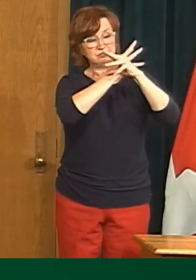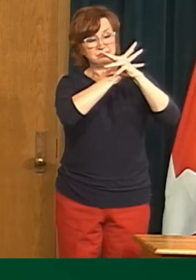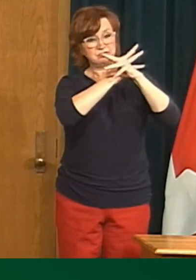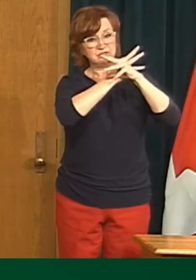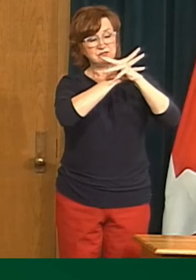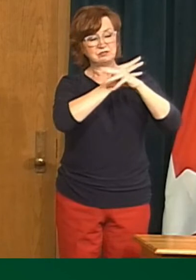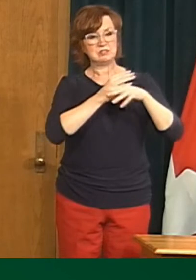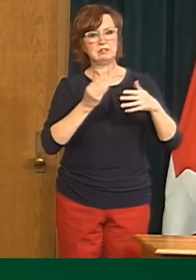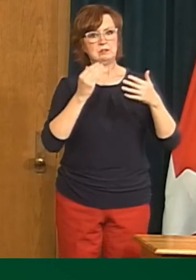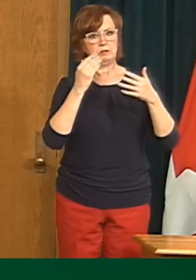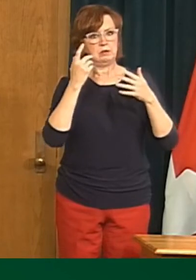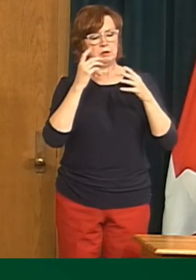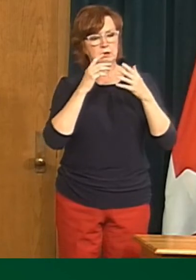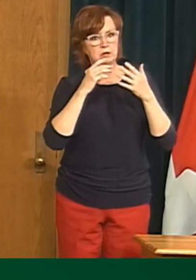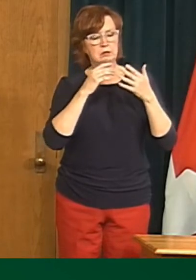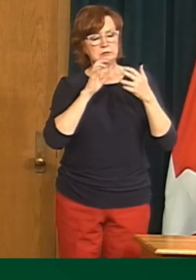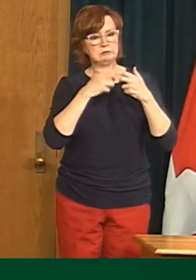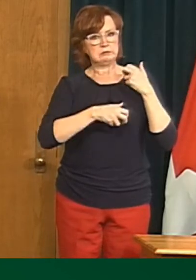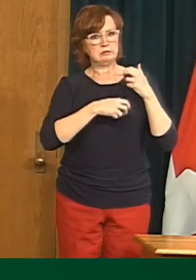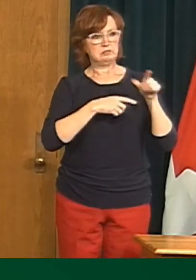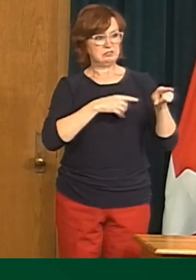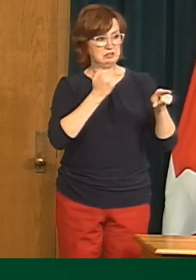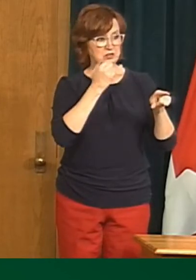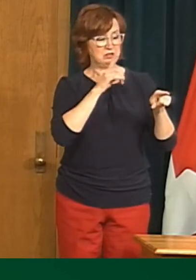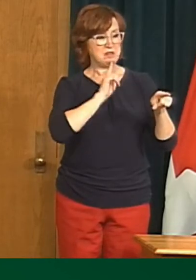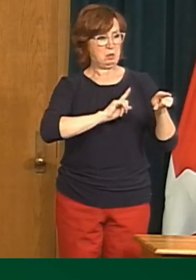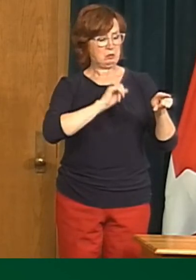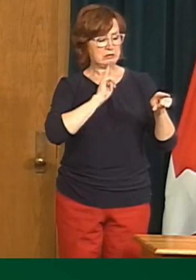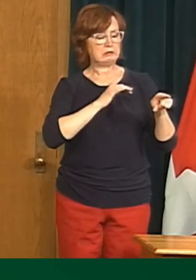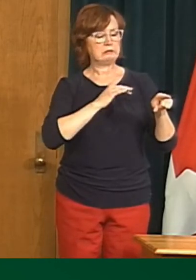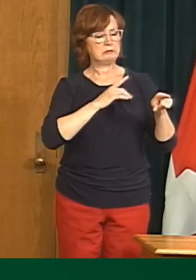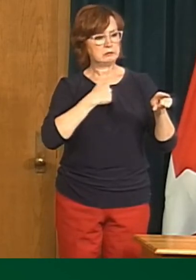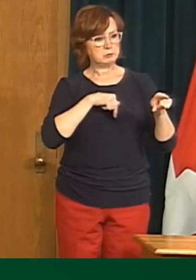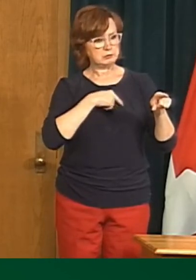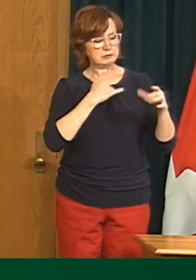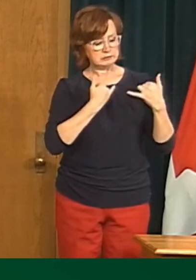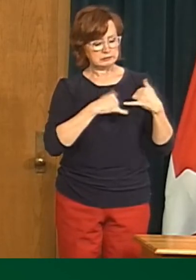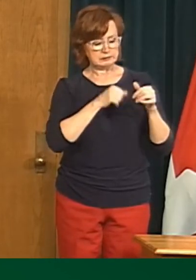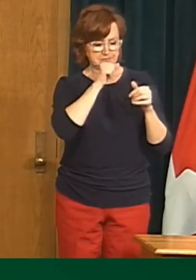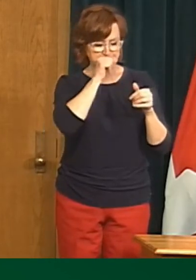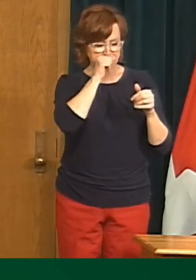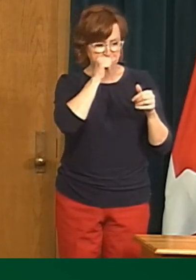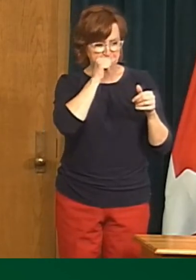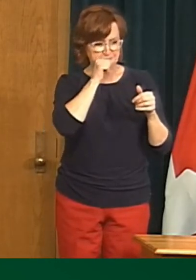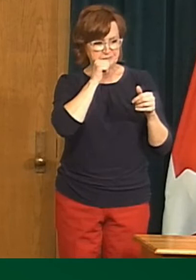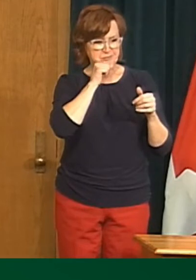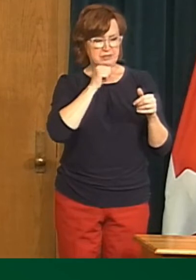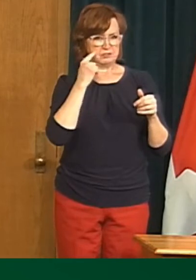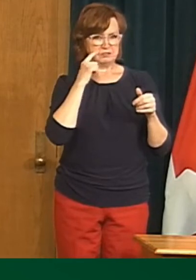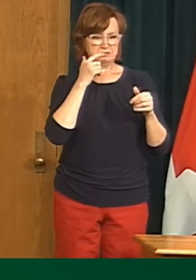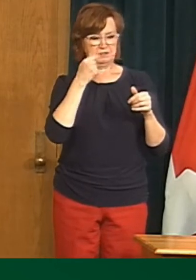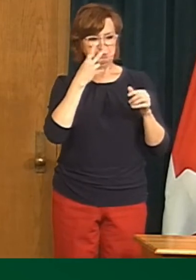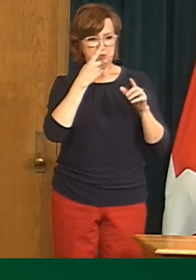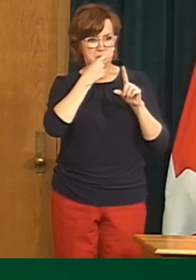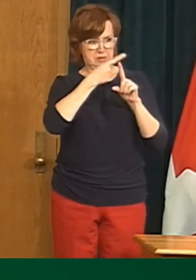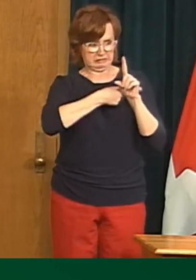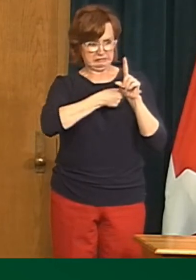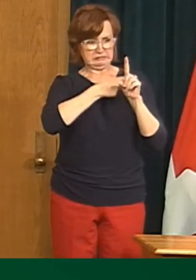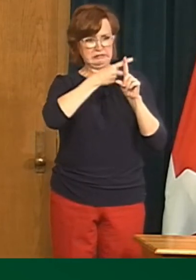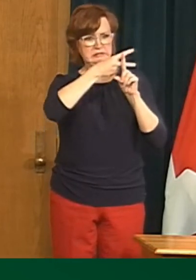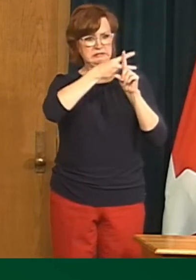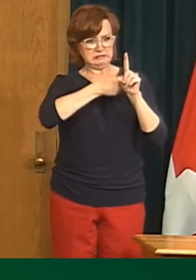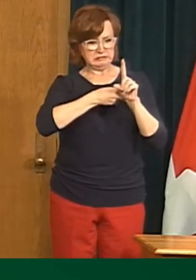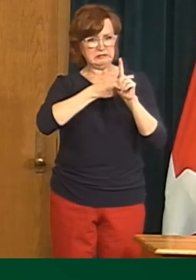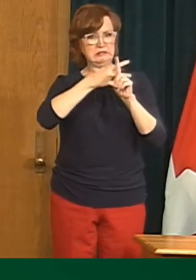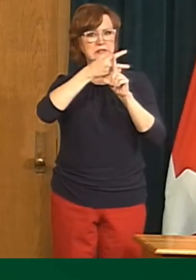this province. And if we continue to do what we have been doing for the next number of months, we will, and